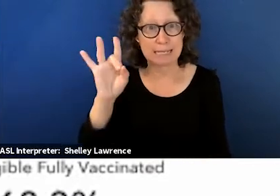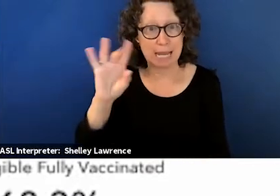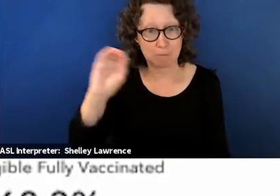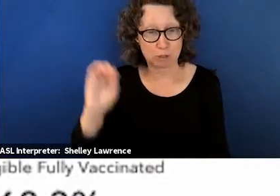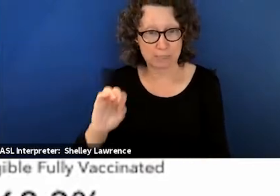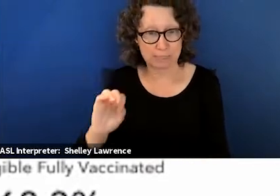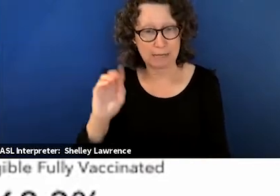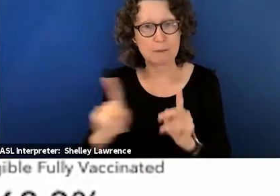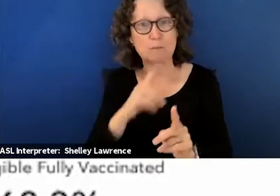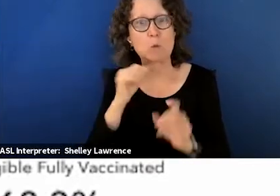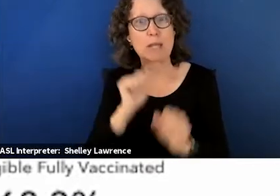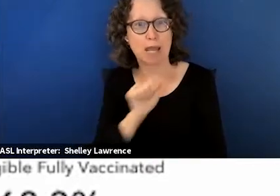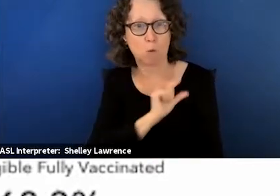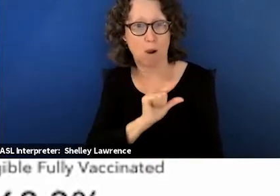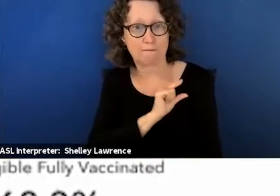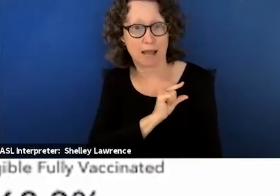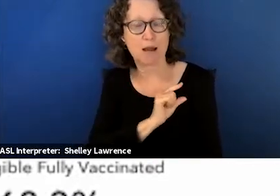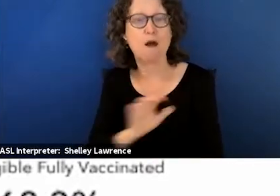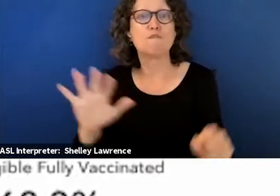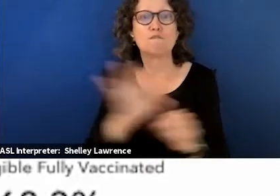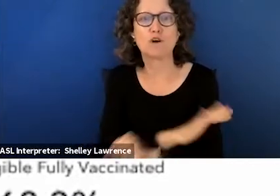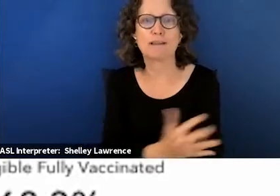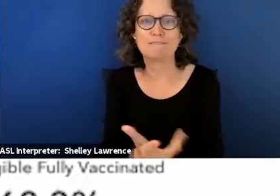are eligible are fully vaccinated.